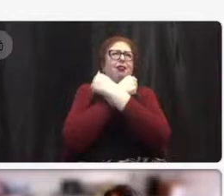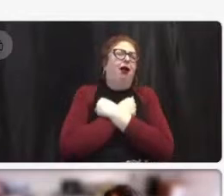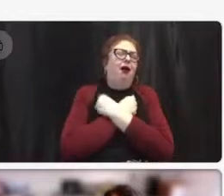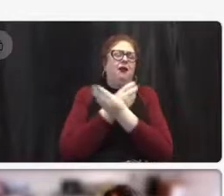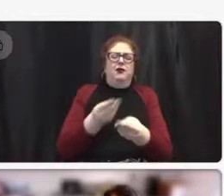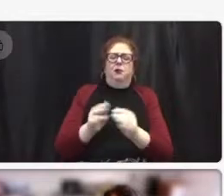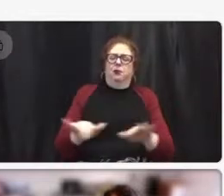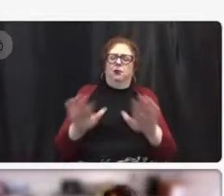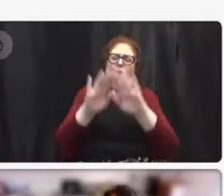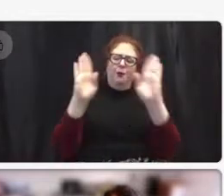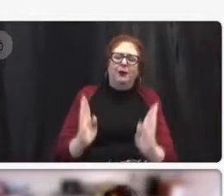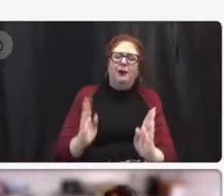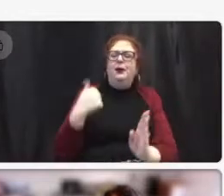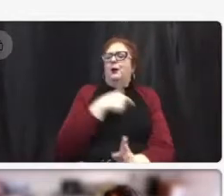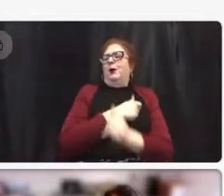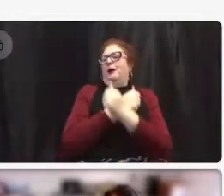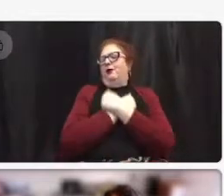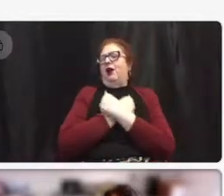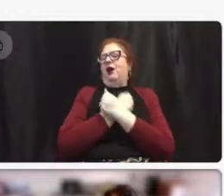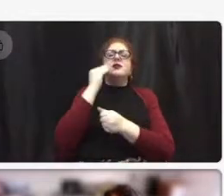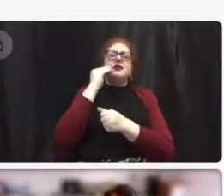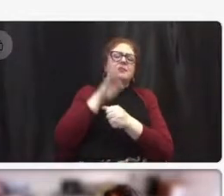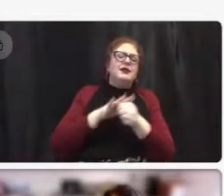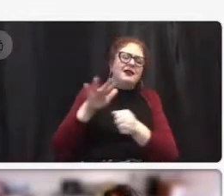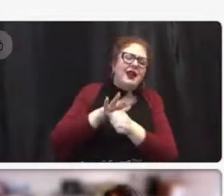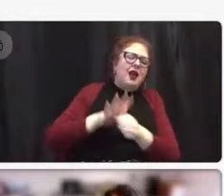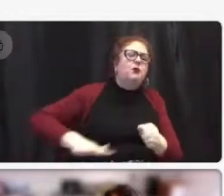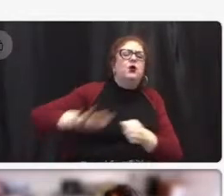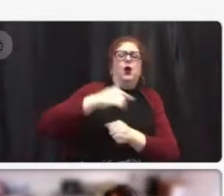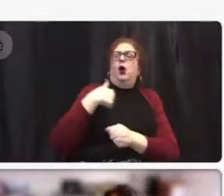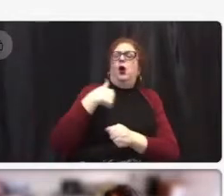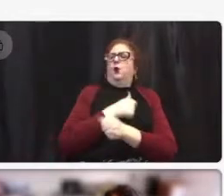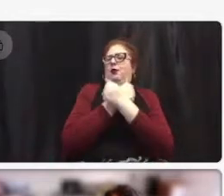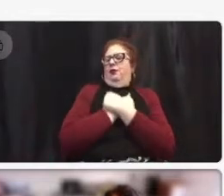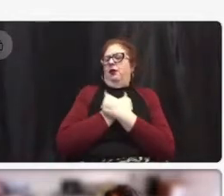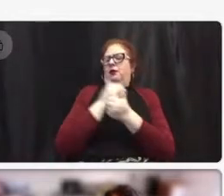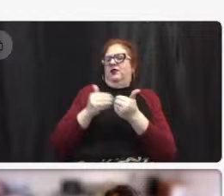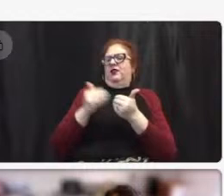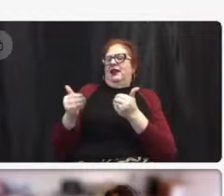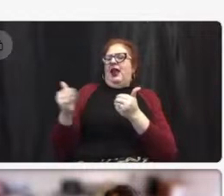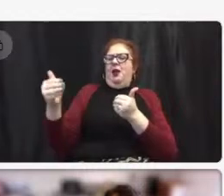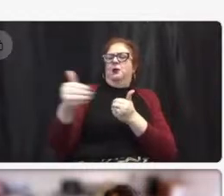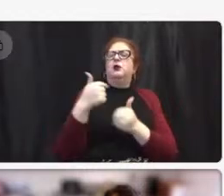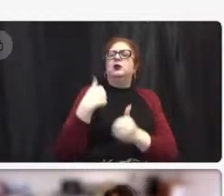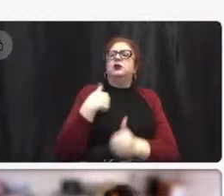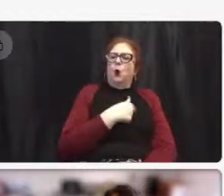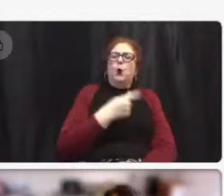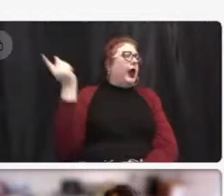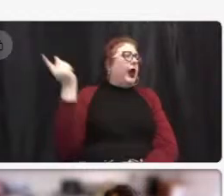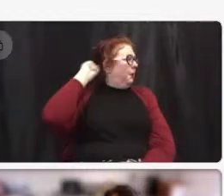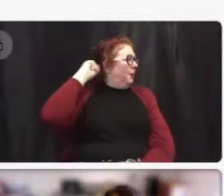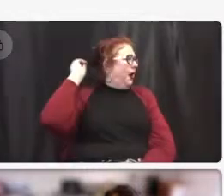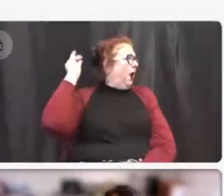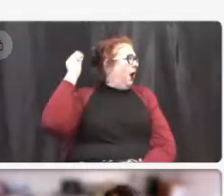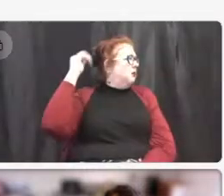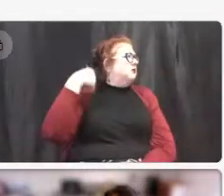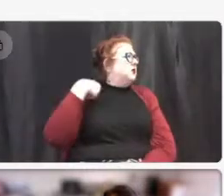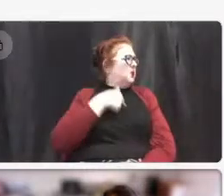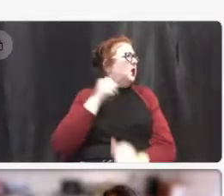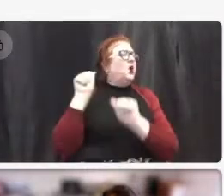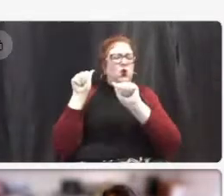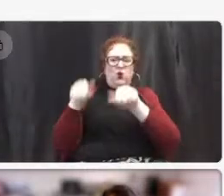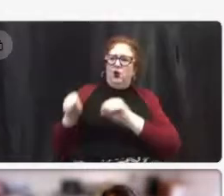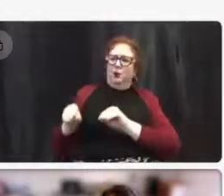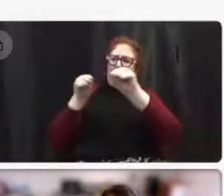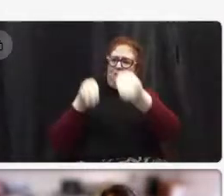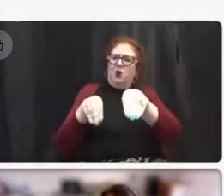neighborhood, and we love the neighbors. So in the back of our minds, we could see ourselves moving in there eventually.